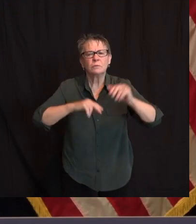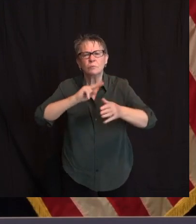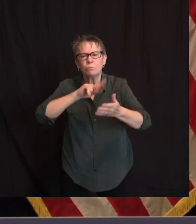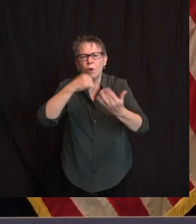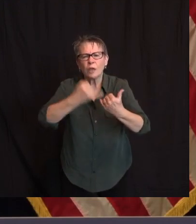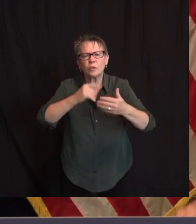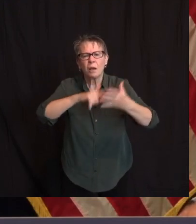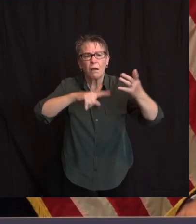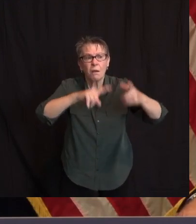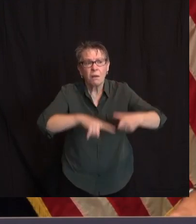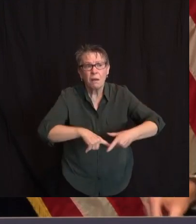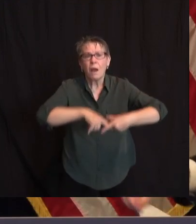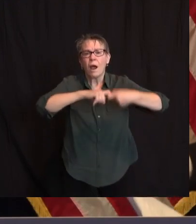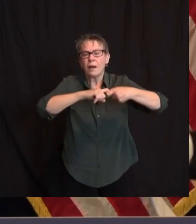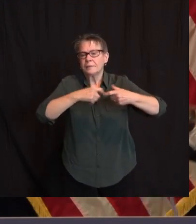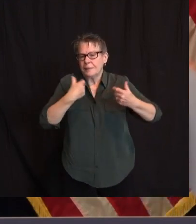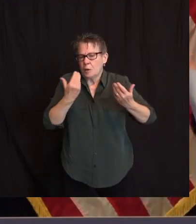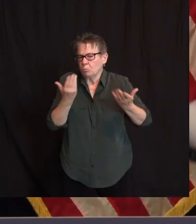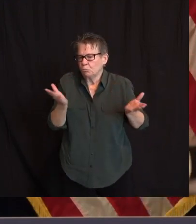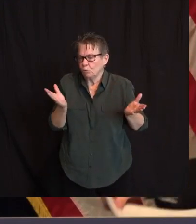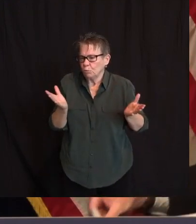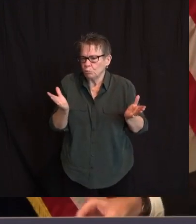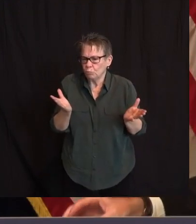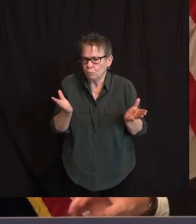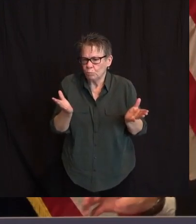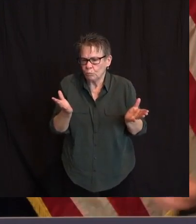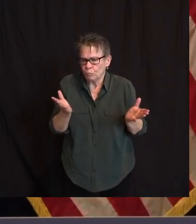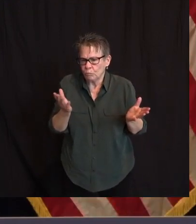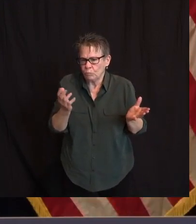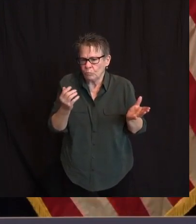literally, I'm not kidding you, this is, where is it?